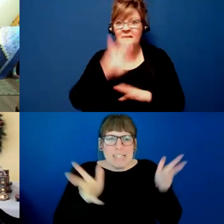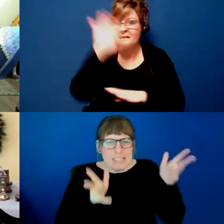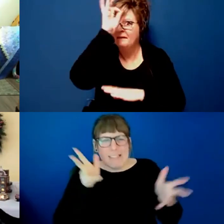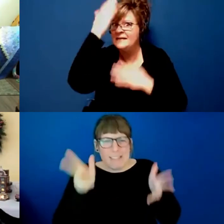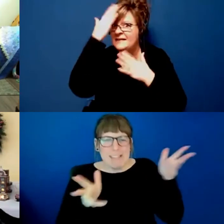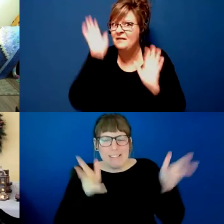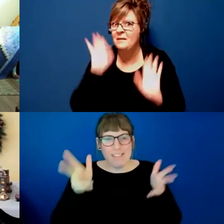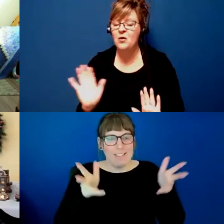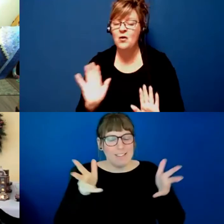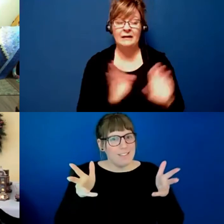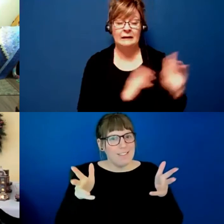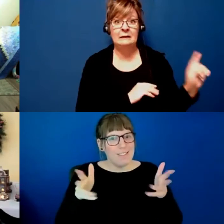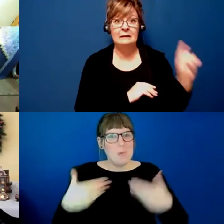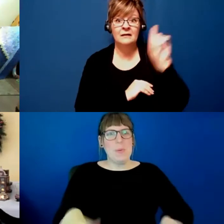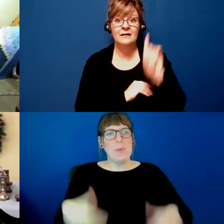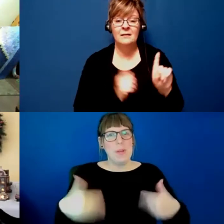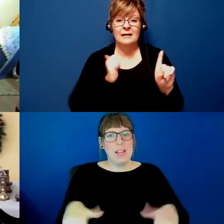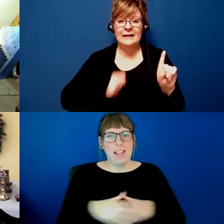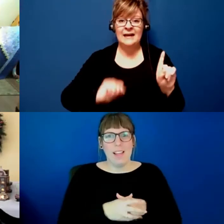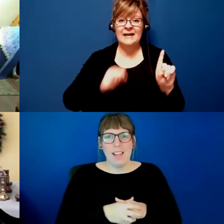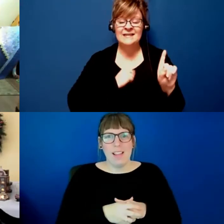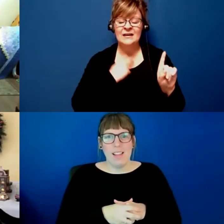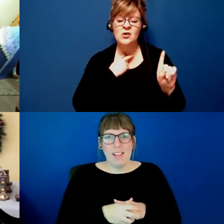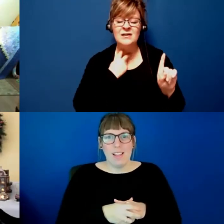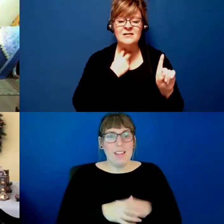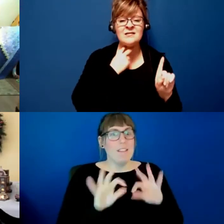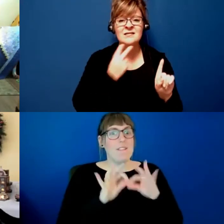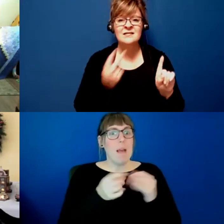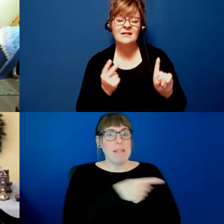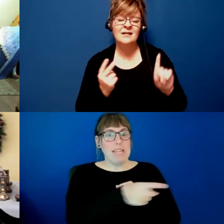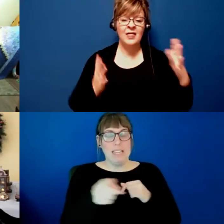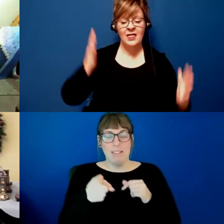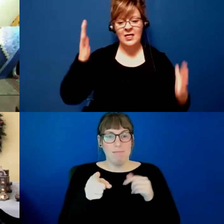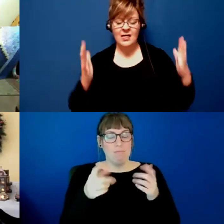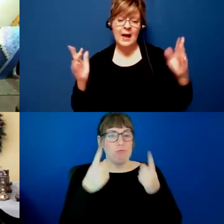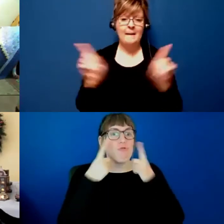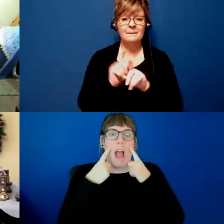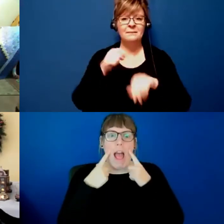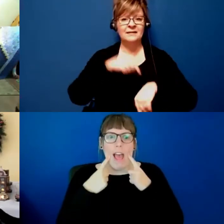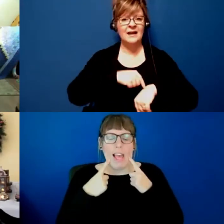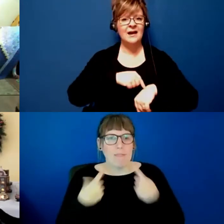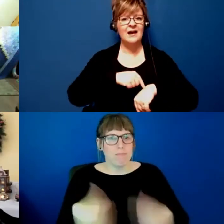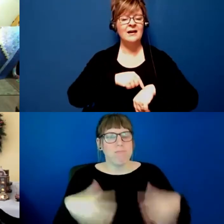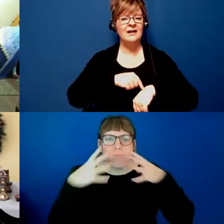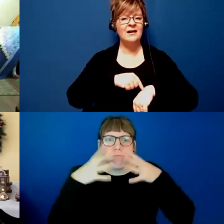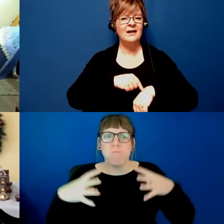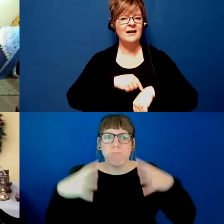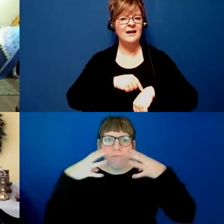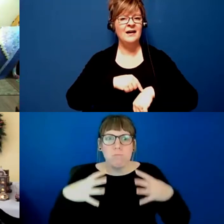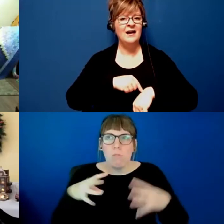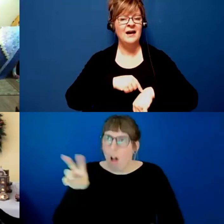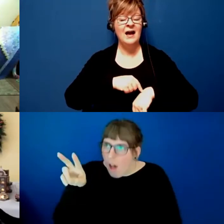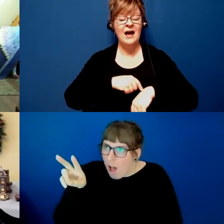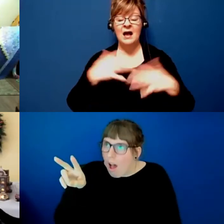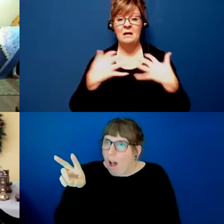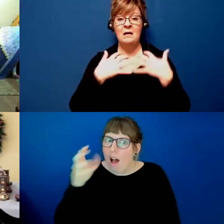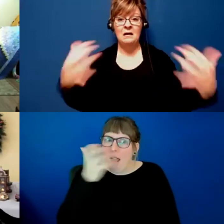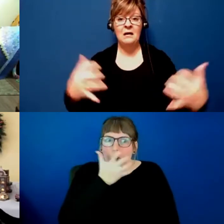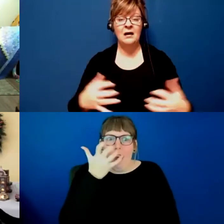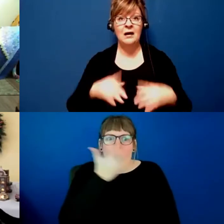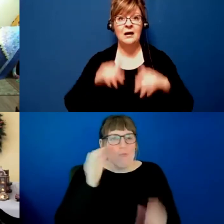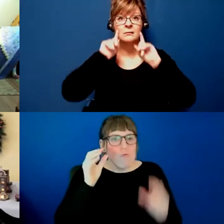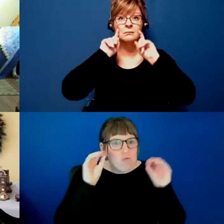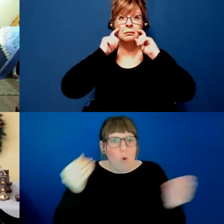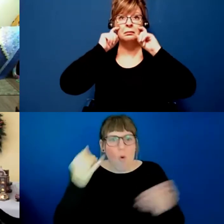actions. And there wasn't a dry eye with his family anyway, because they had no idea that he would be able